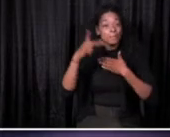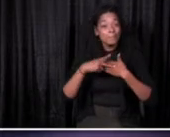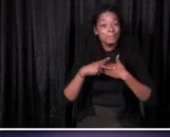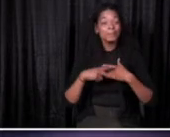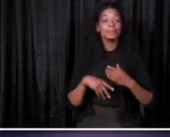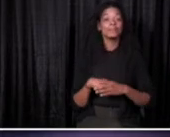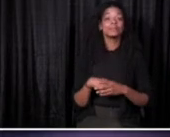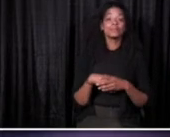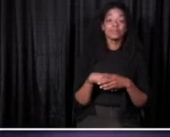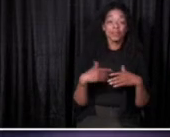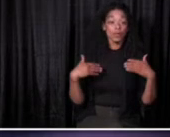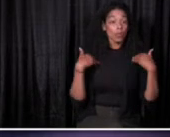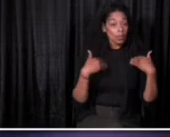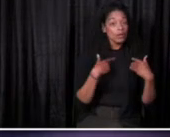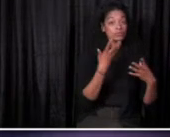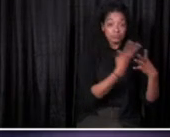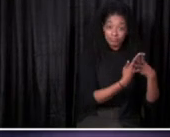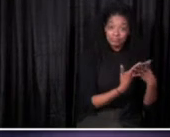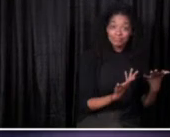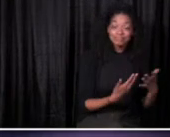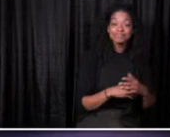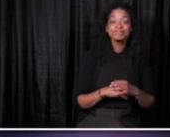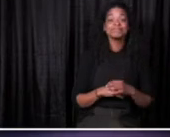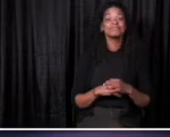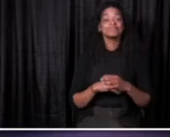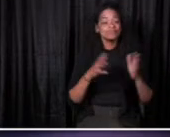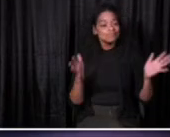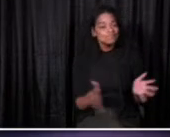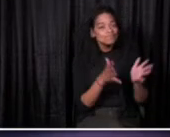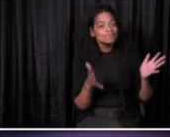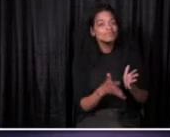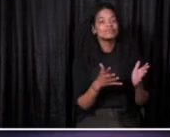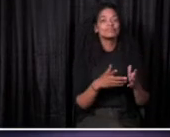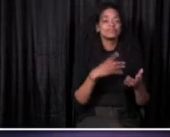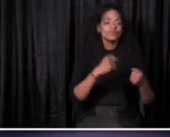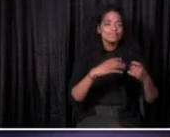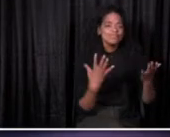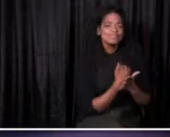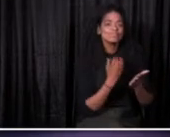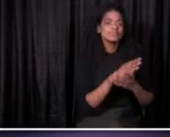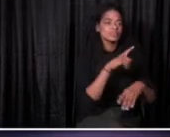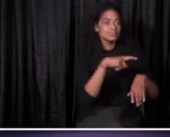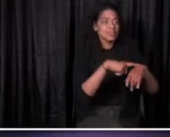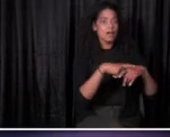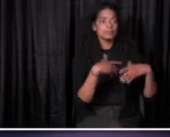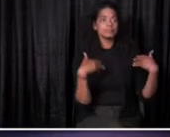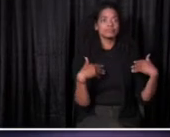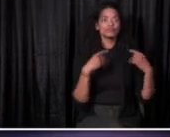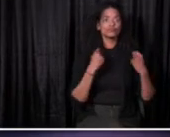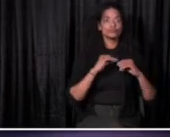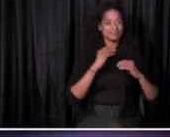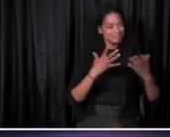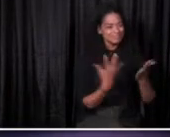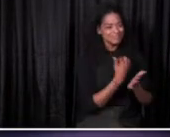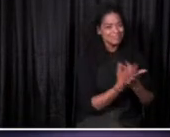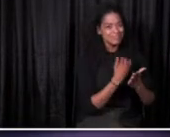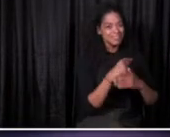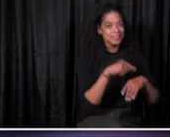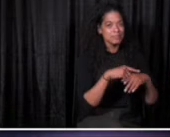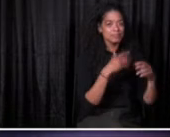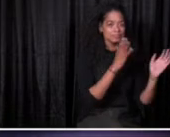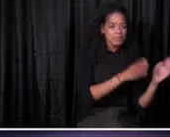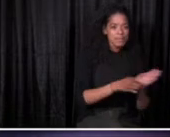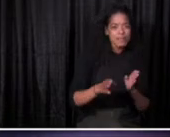centers, guiding students to use their time while incarcerated to prepare for the